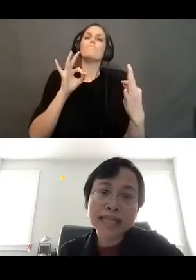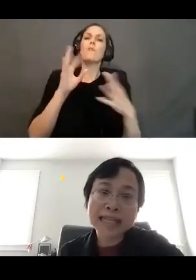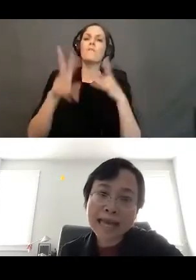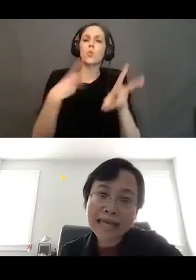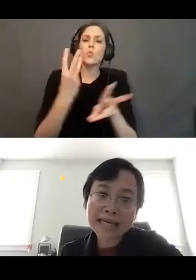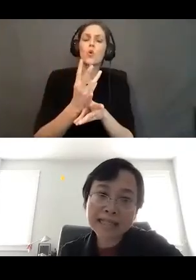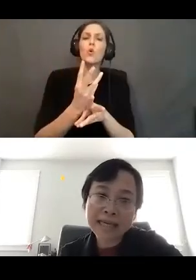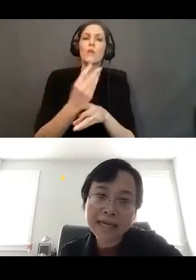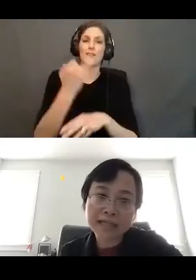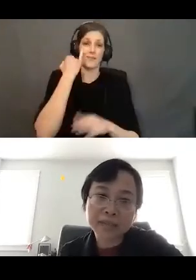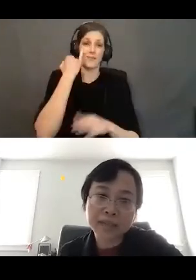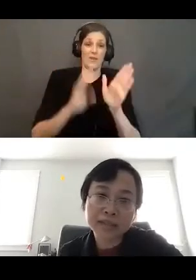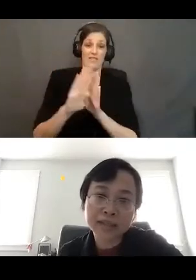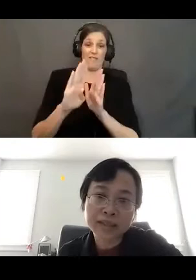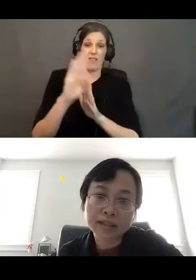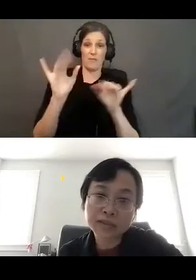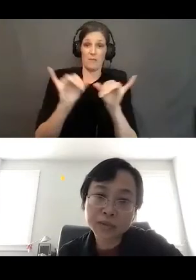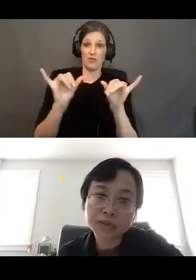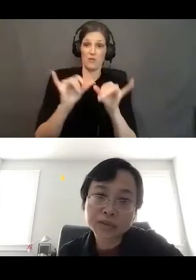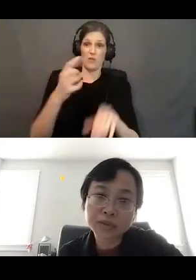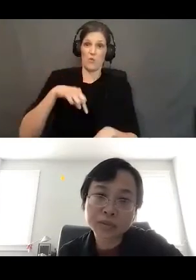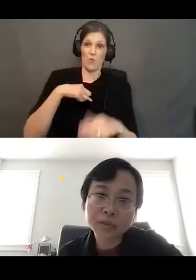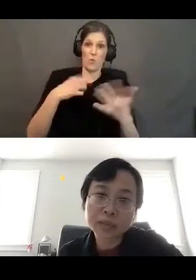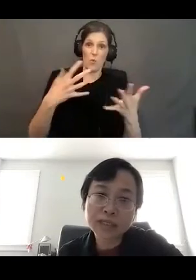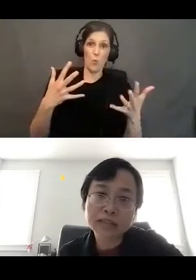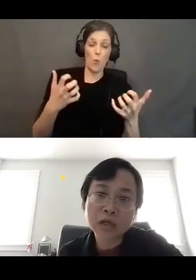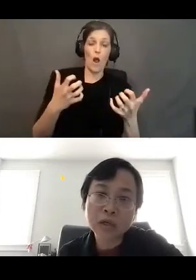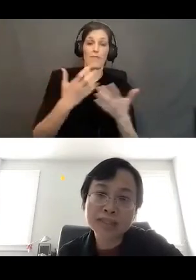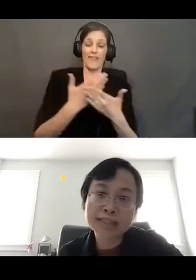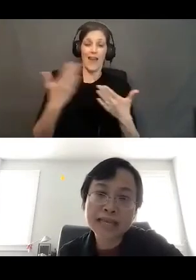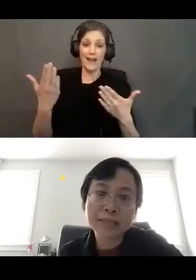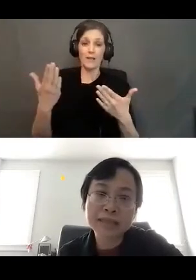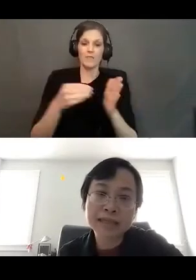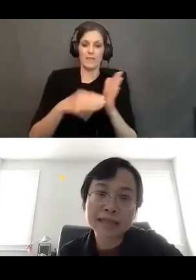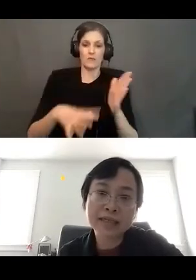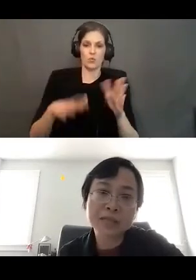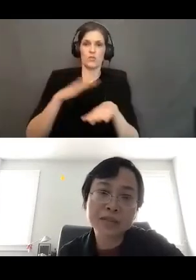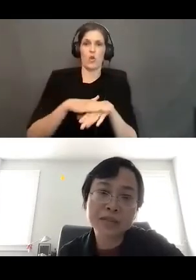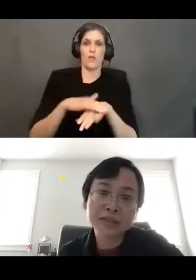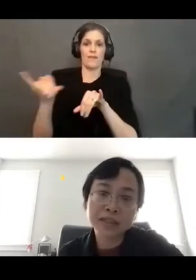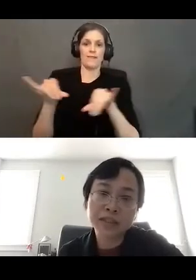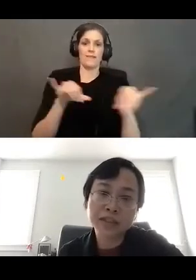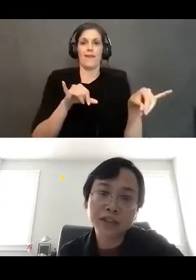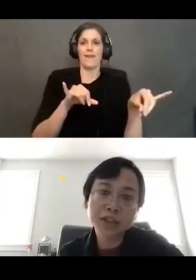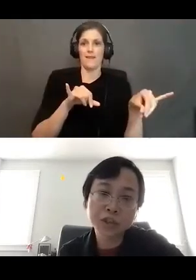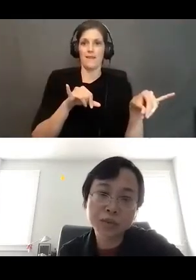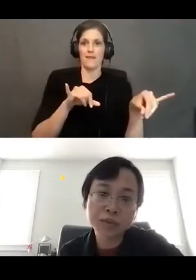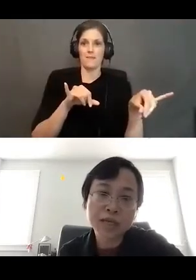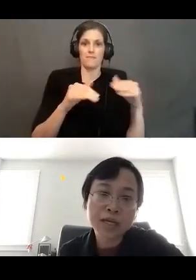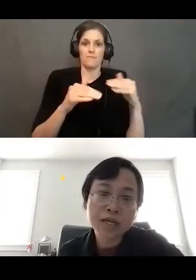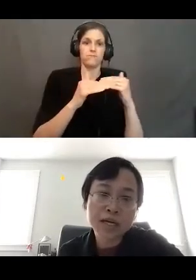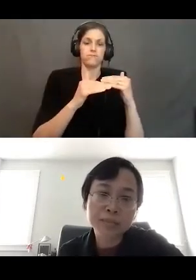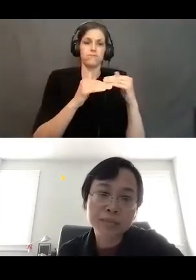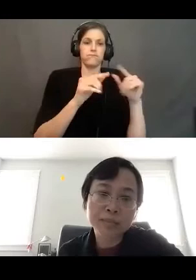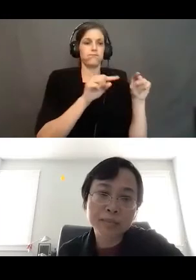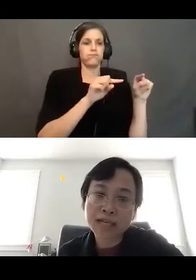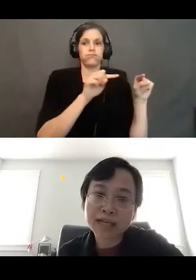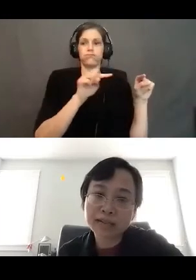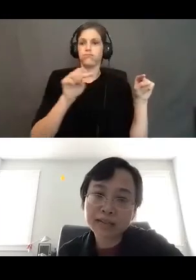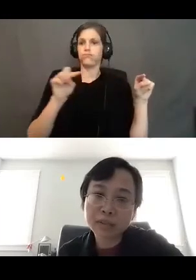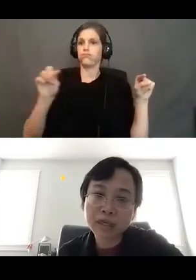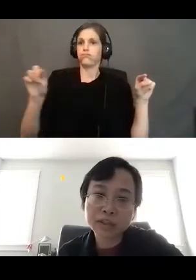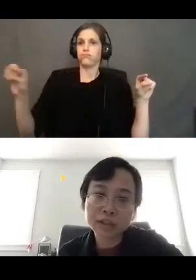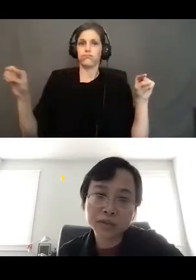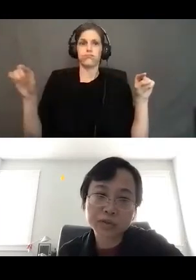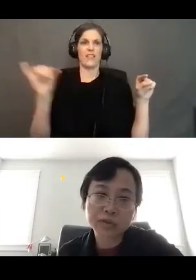would like the items and the students to be placed on the same engagement continuum. Pretty much like